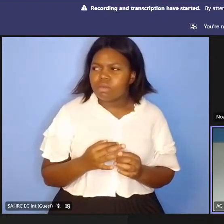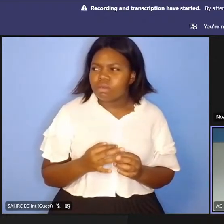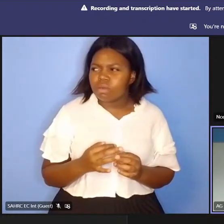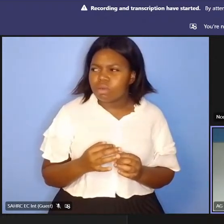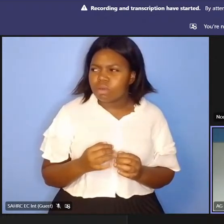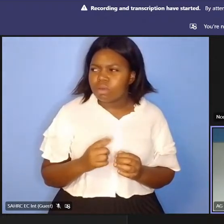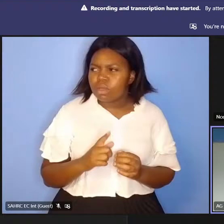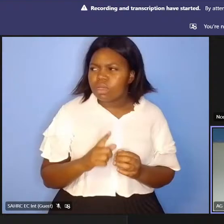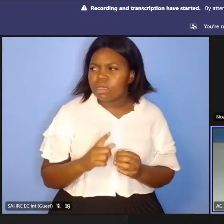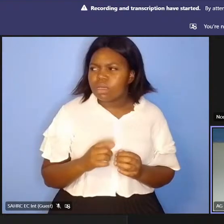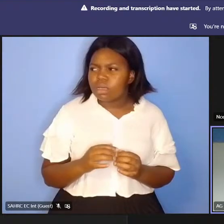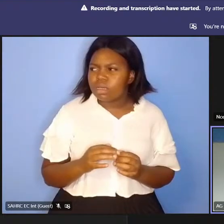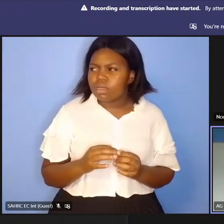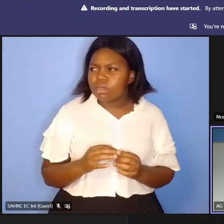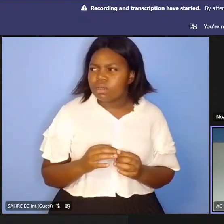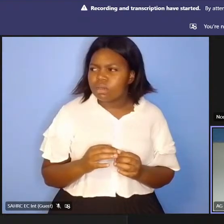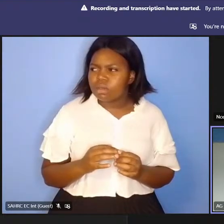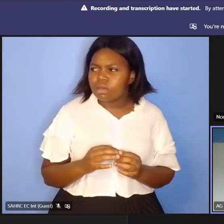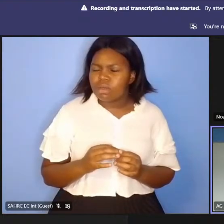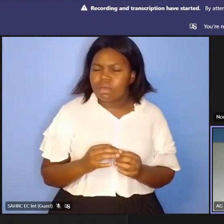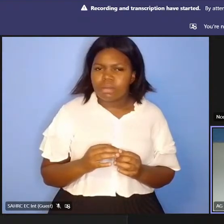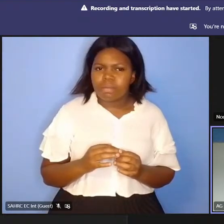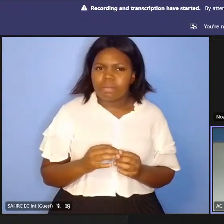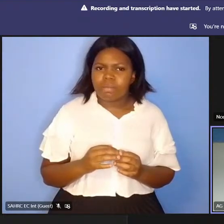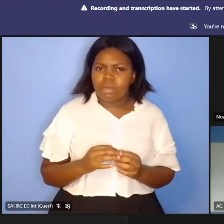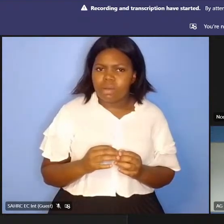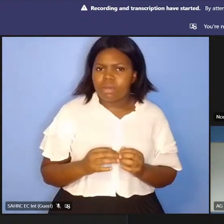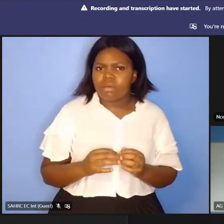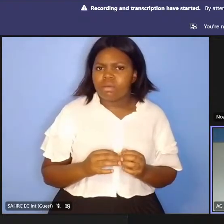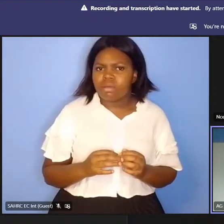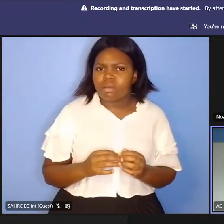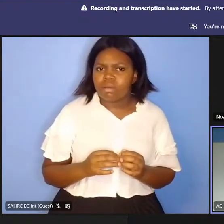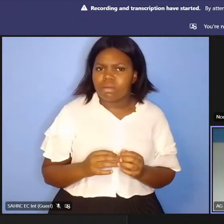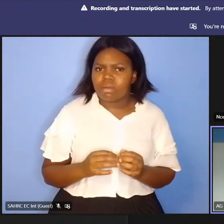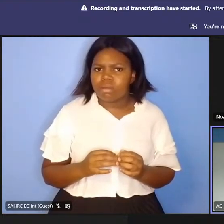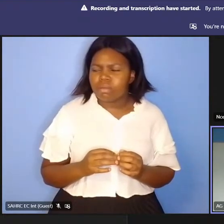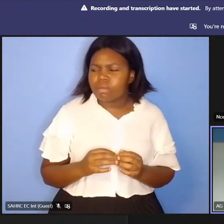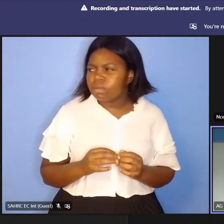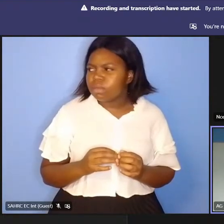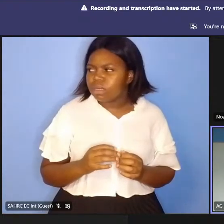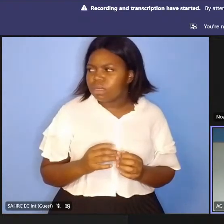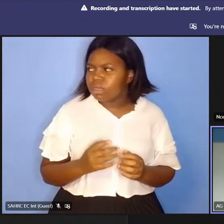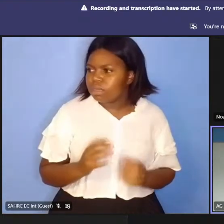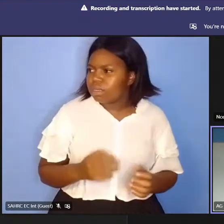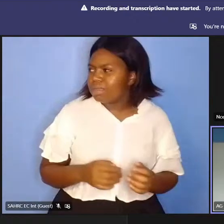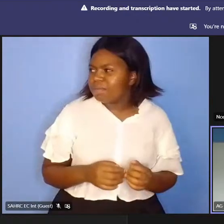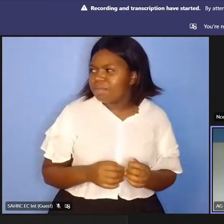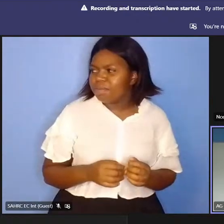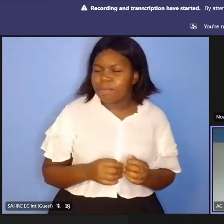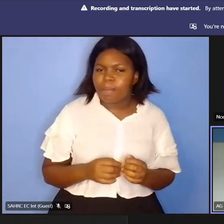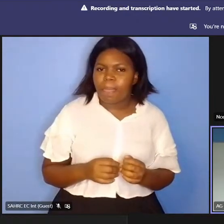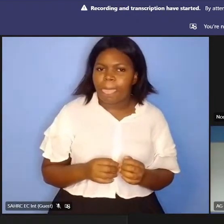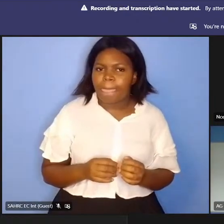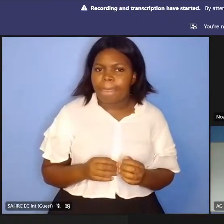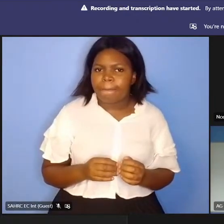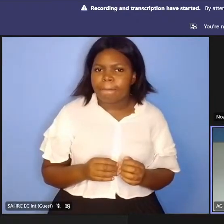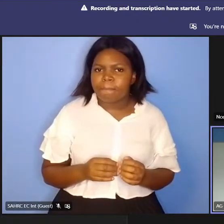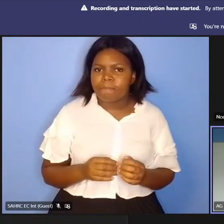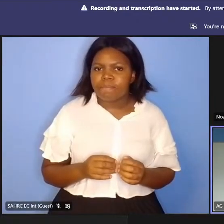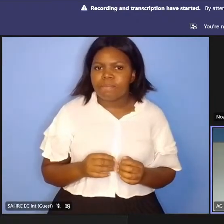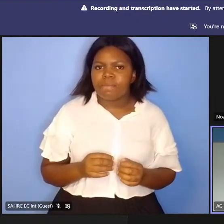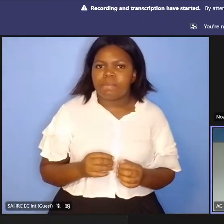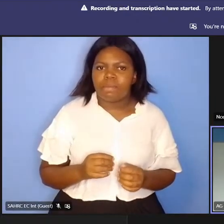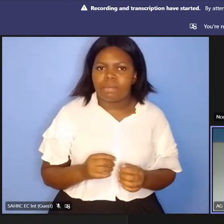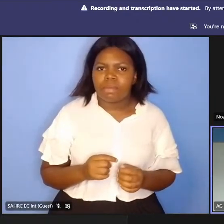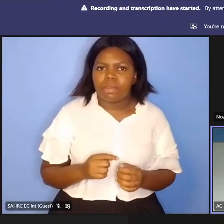legal framework, also international terms, referring to the 4As, which is also